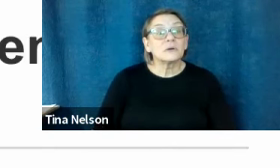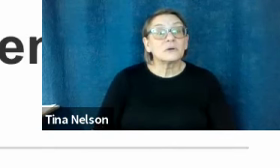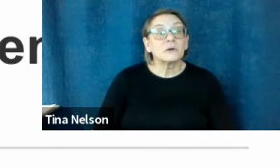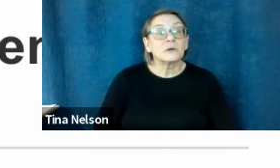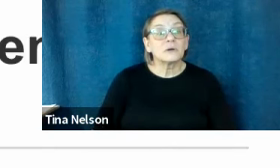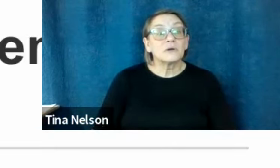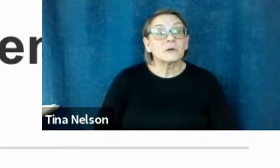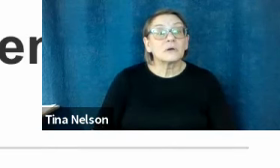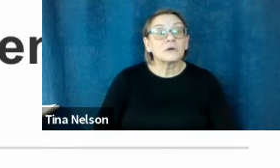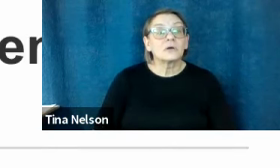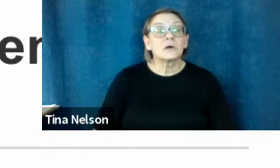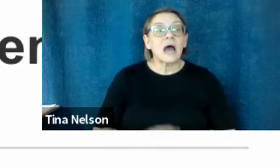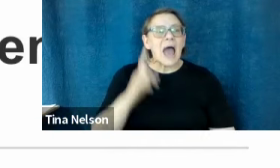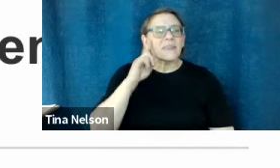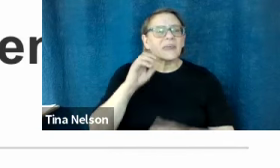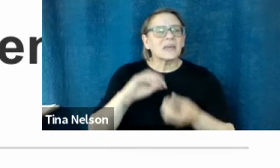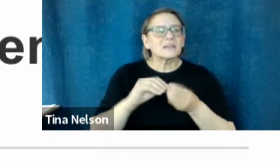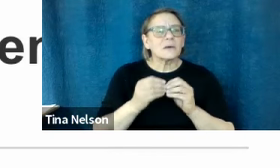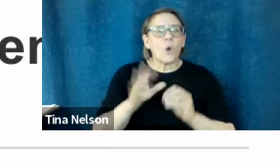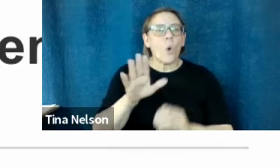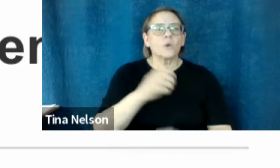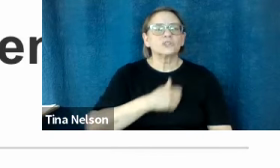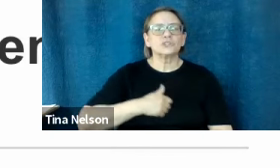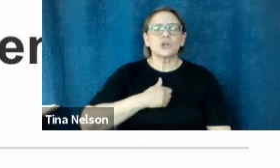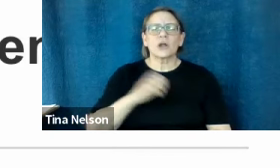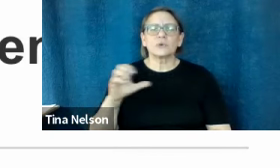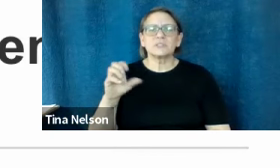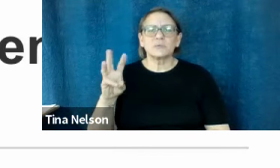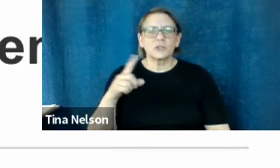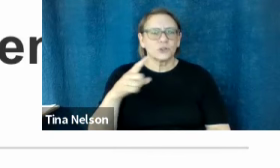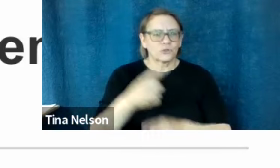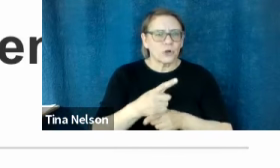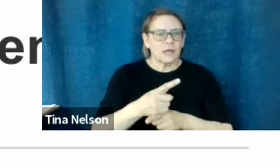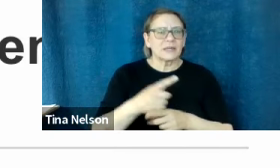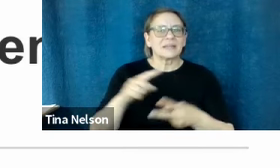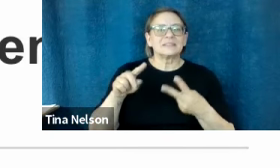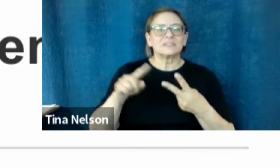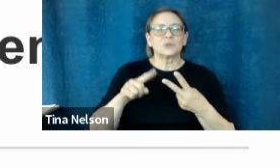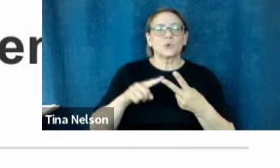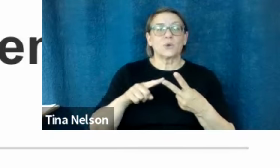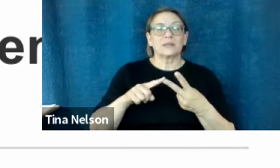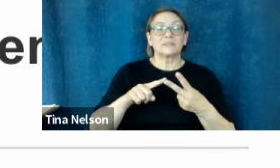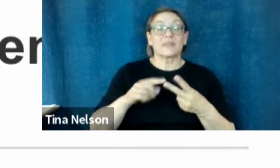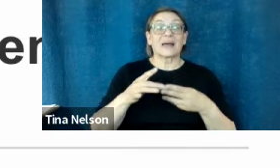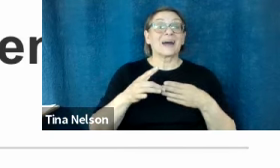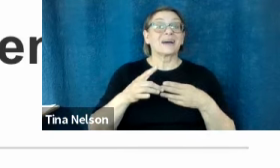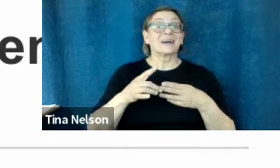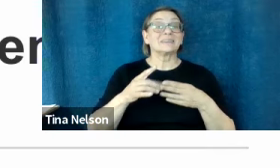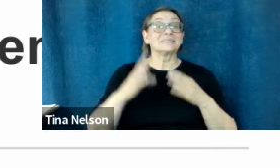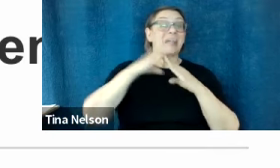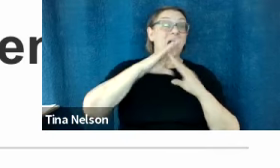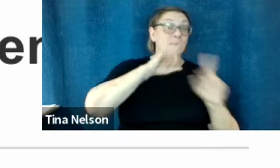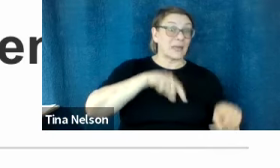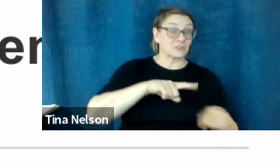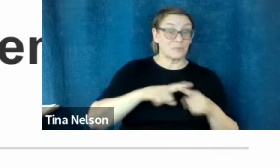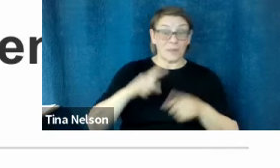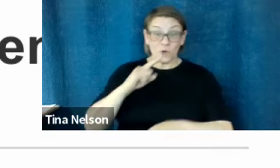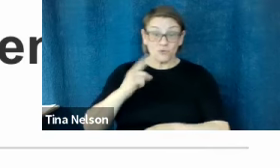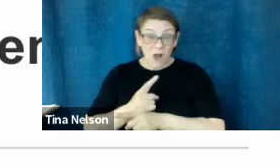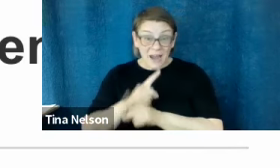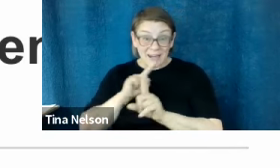I believe number three. Oh, sorry. No, you're right. That is the leading answer, but I believe the correct answer is, um,